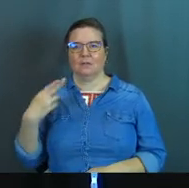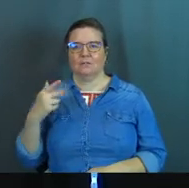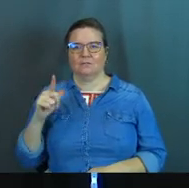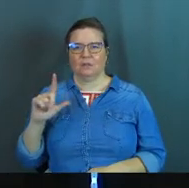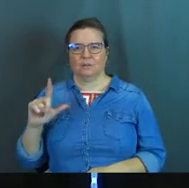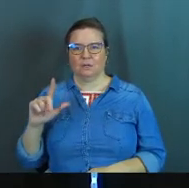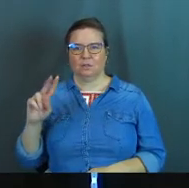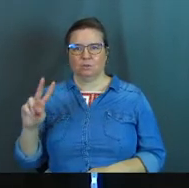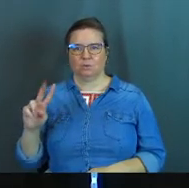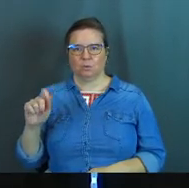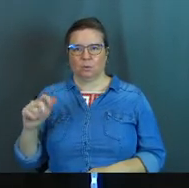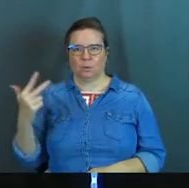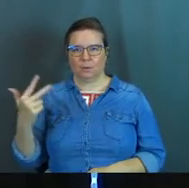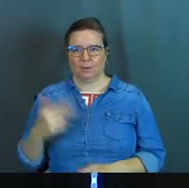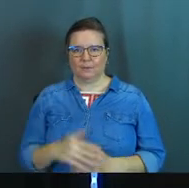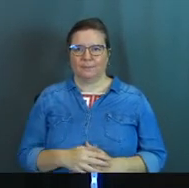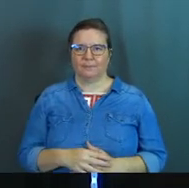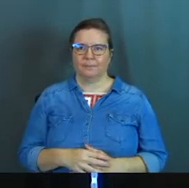2, verse 3.